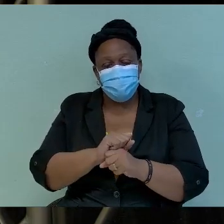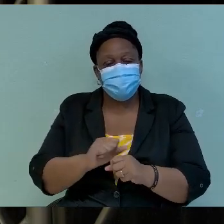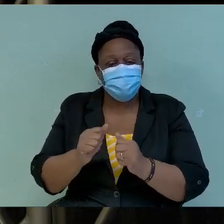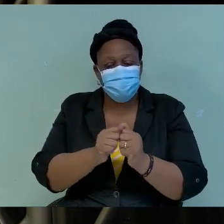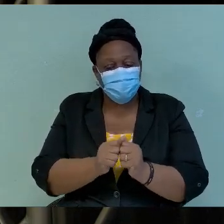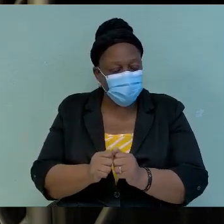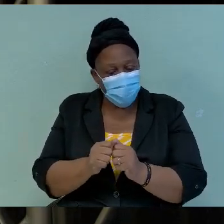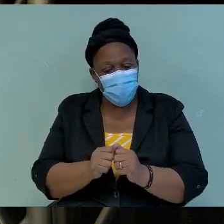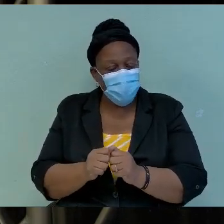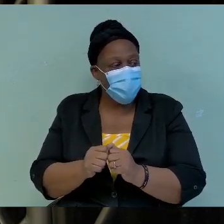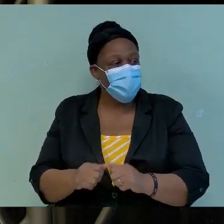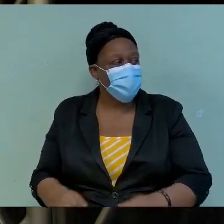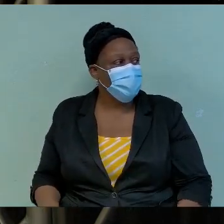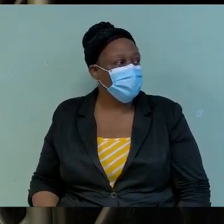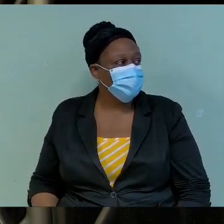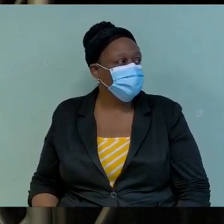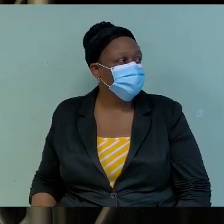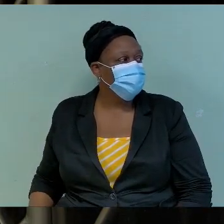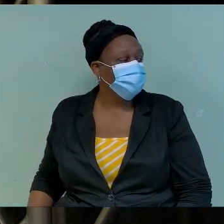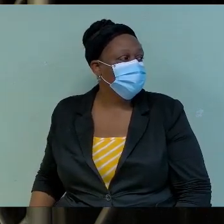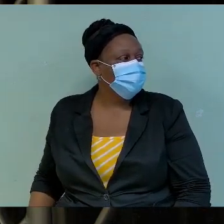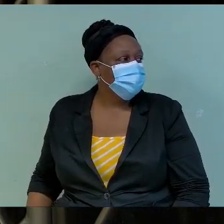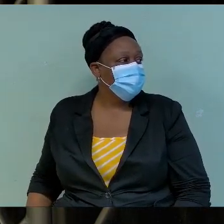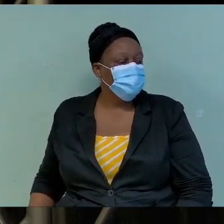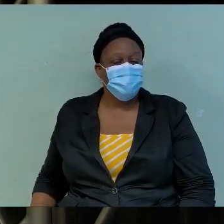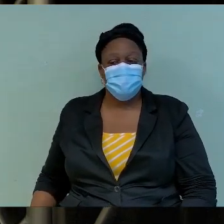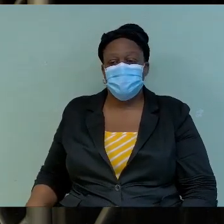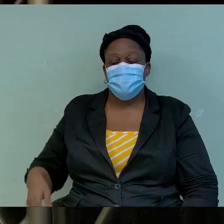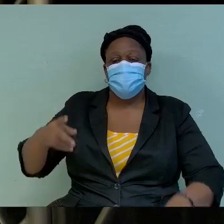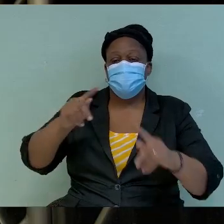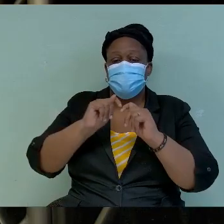approach. We cannot do it alone. We cannot.